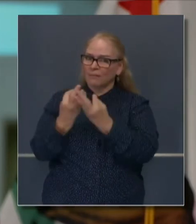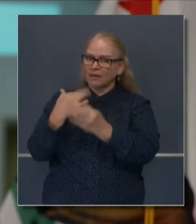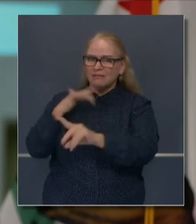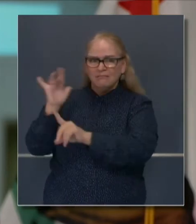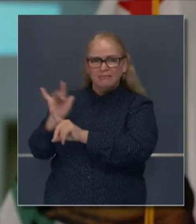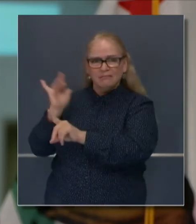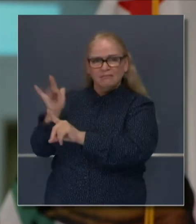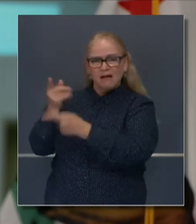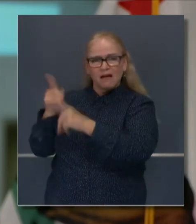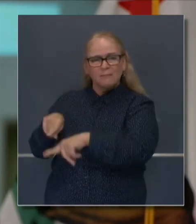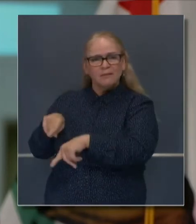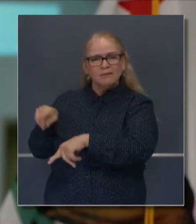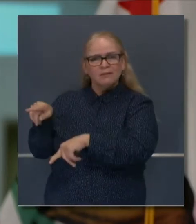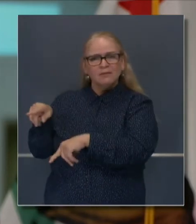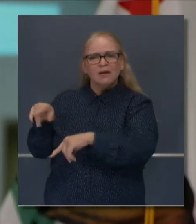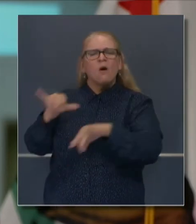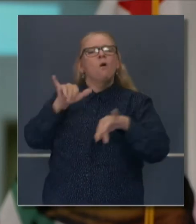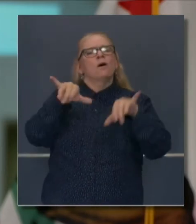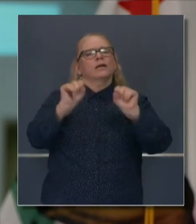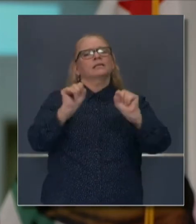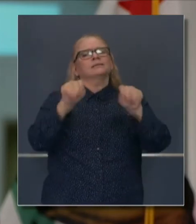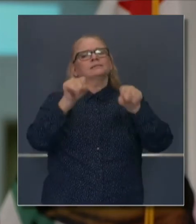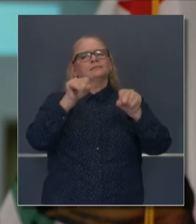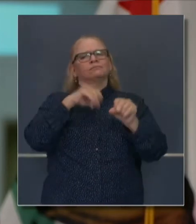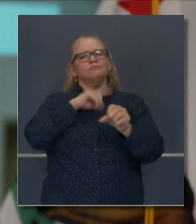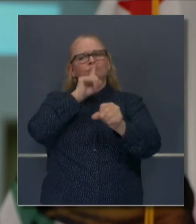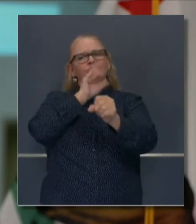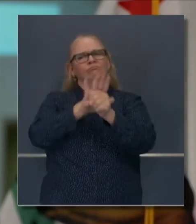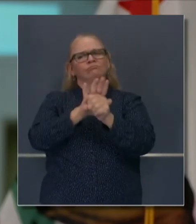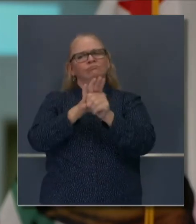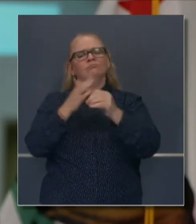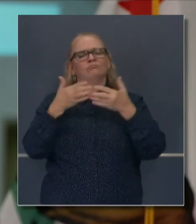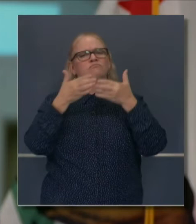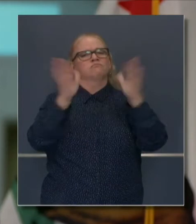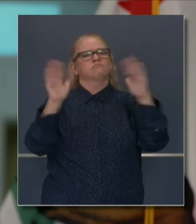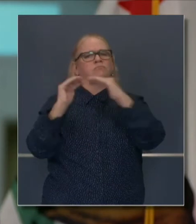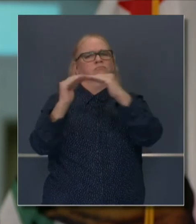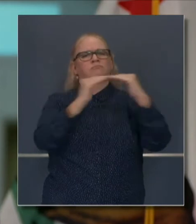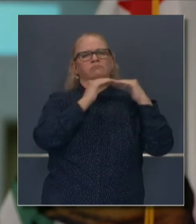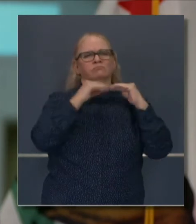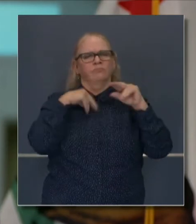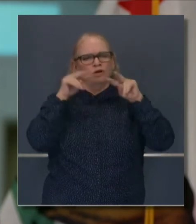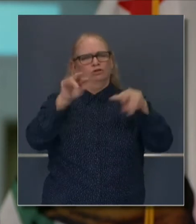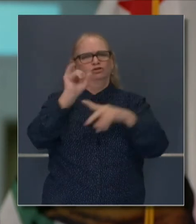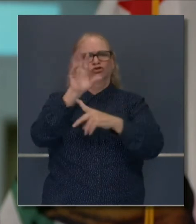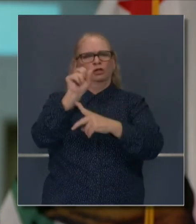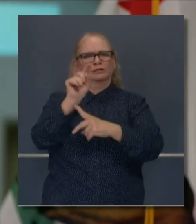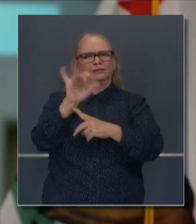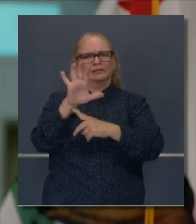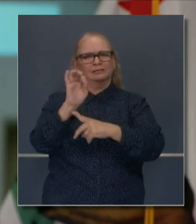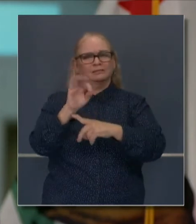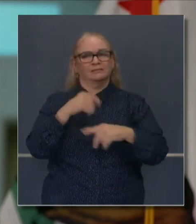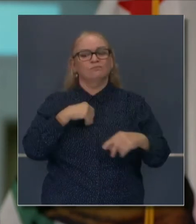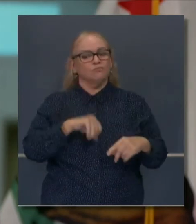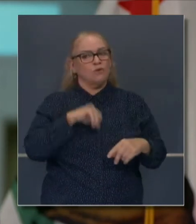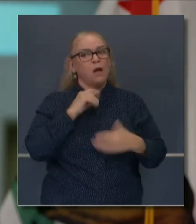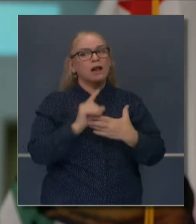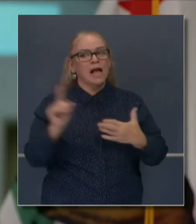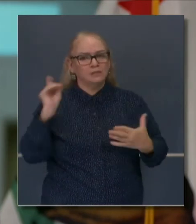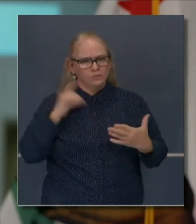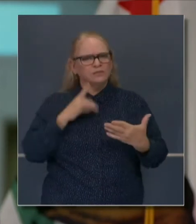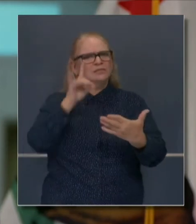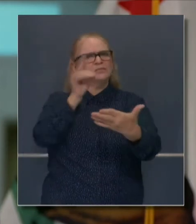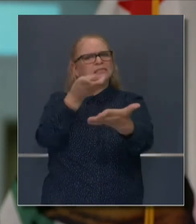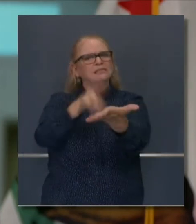of justice, and as an effort to advance that cause in more than rhetorical terms, was very proud last week to sign an